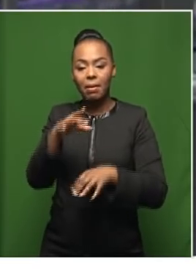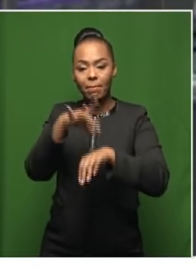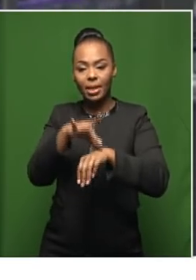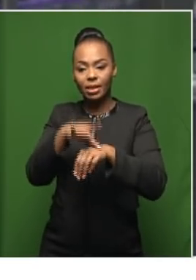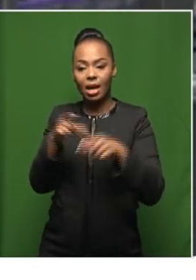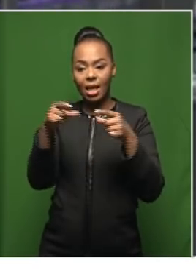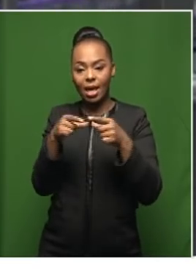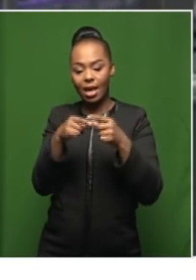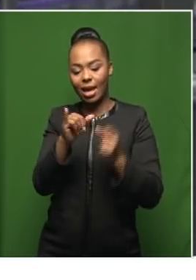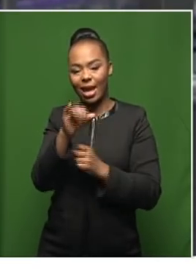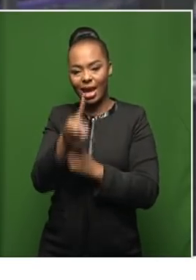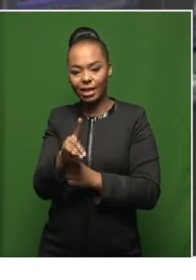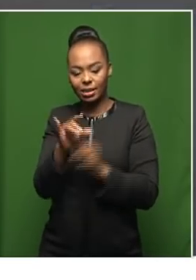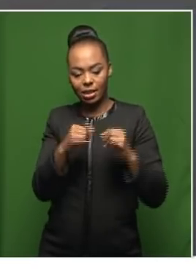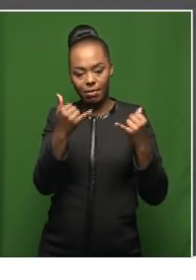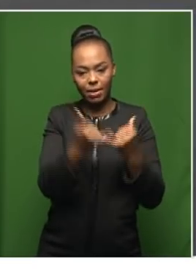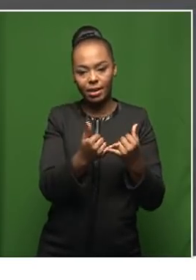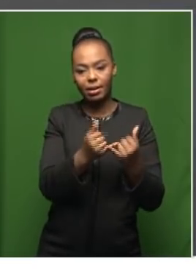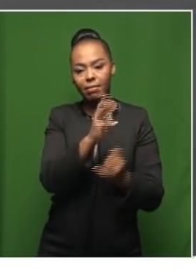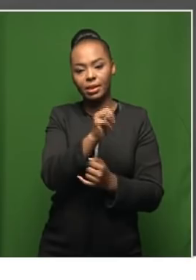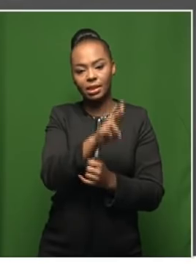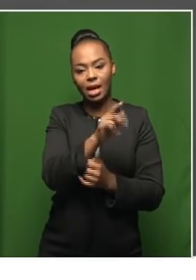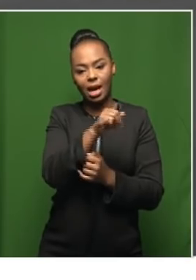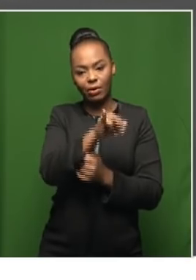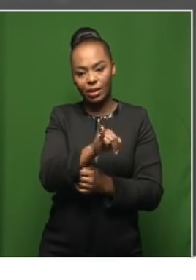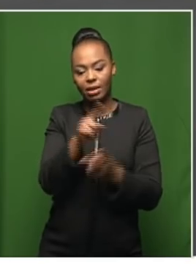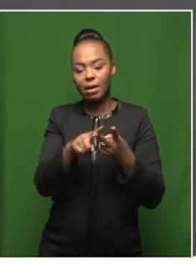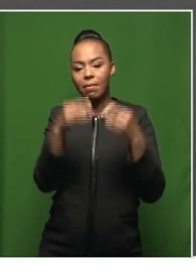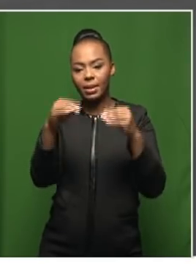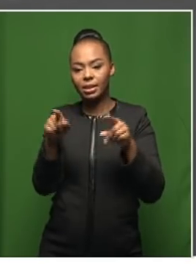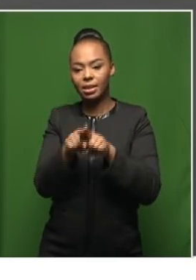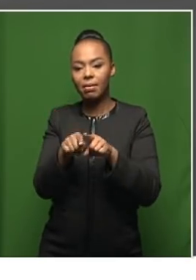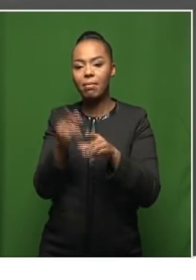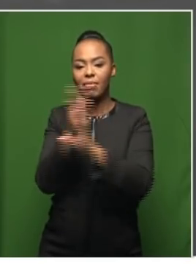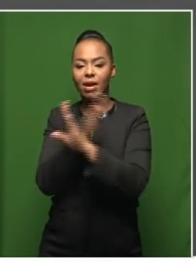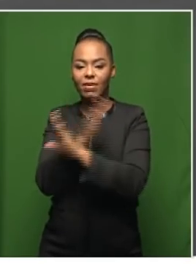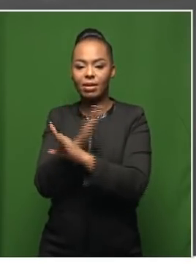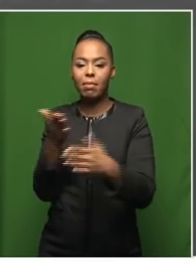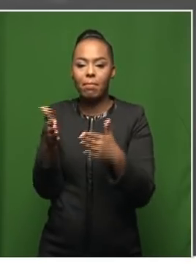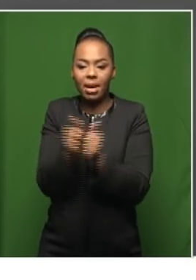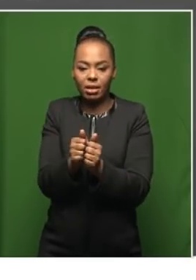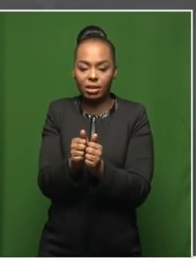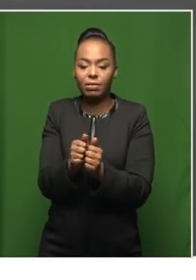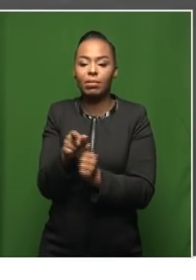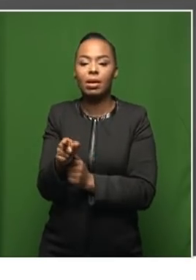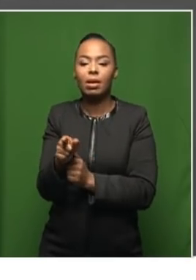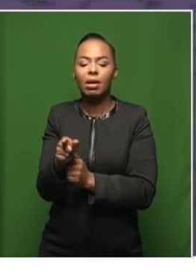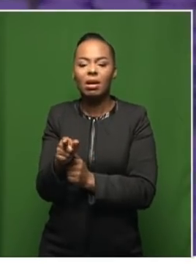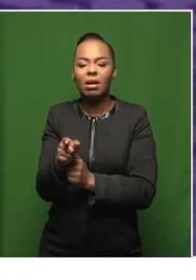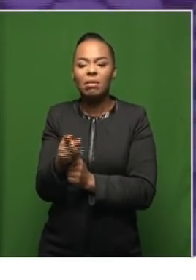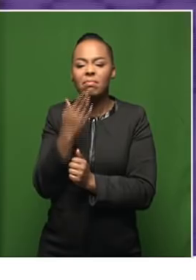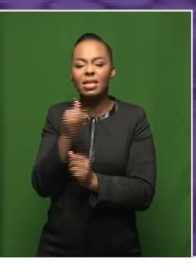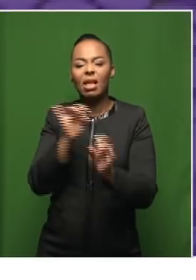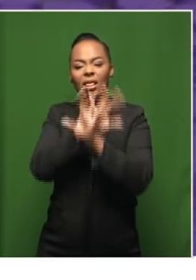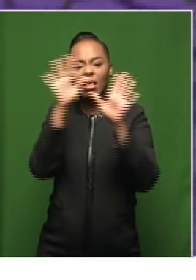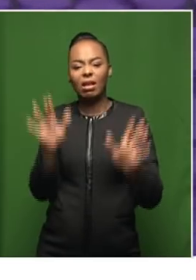Mr. Adrian Gore, and a reference to business were mentioned, and public-private partnership. Give us a little bit more clarity